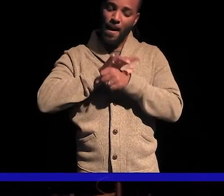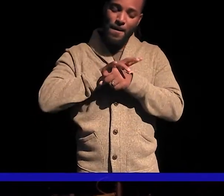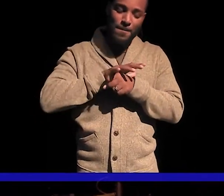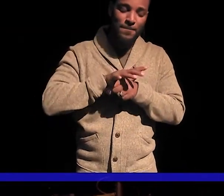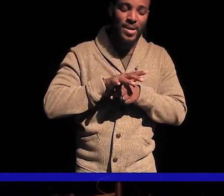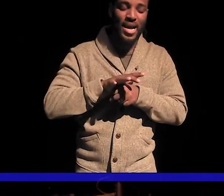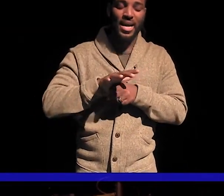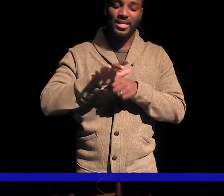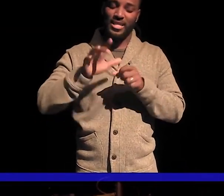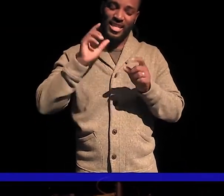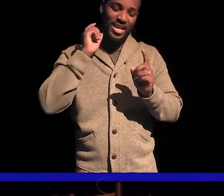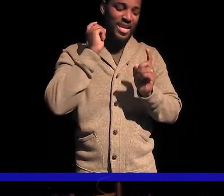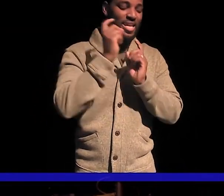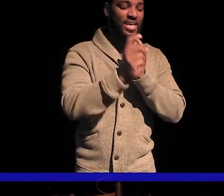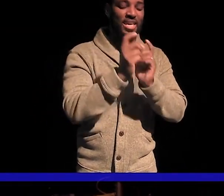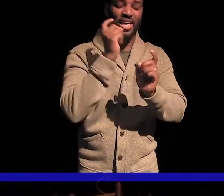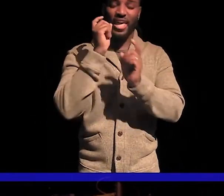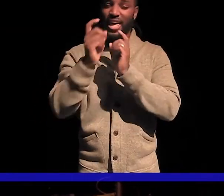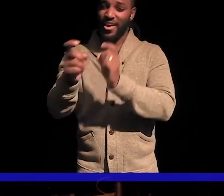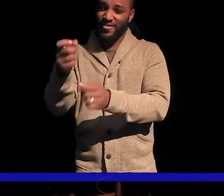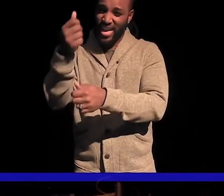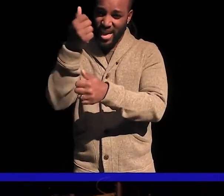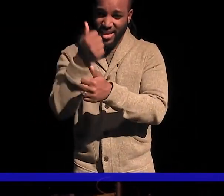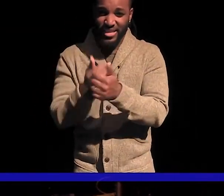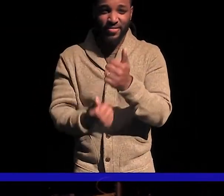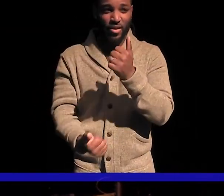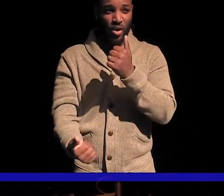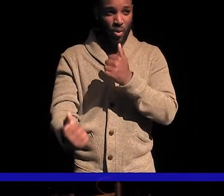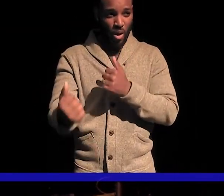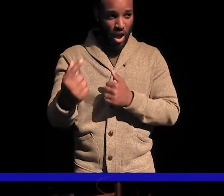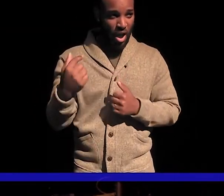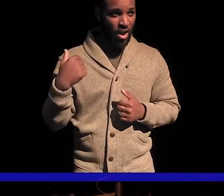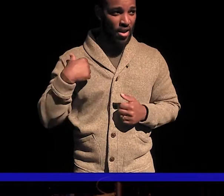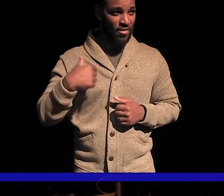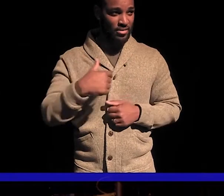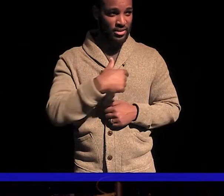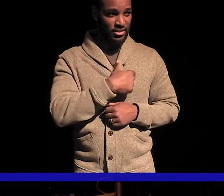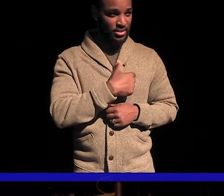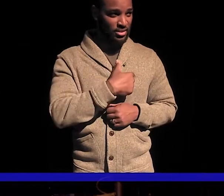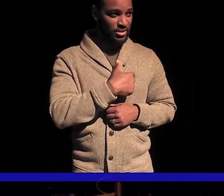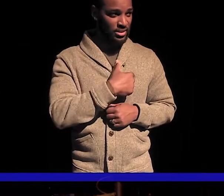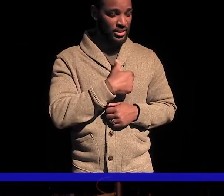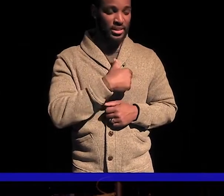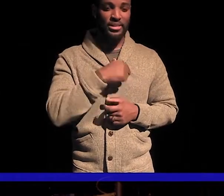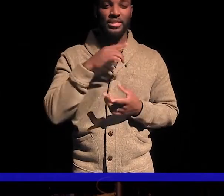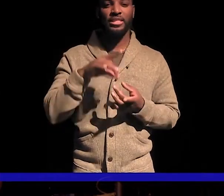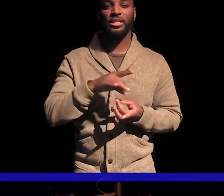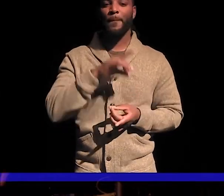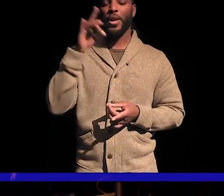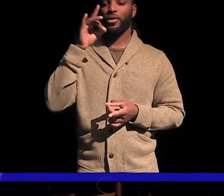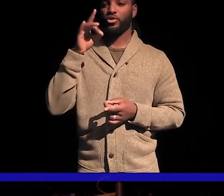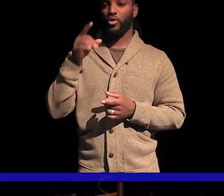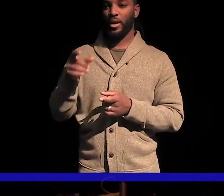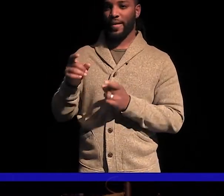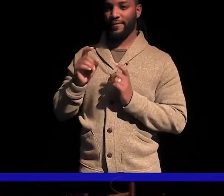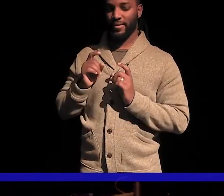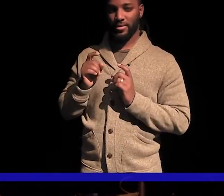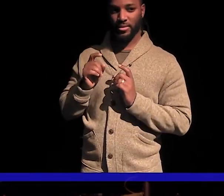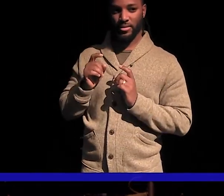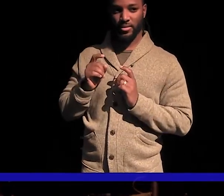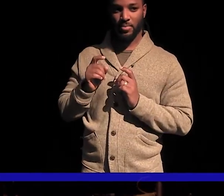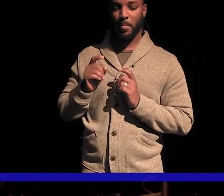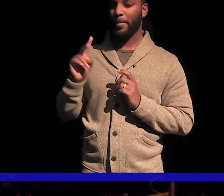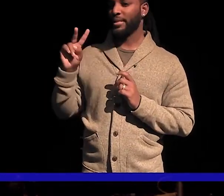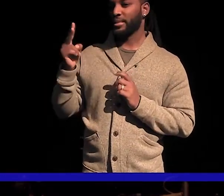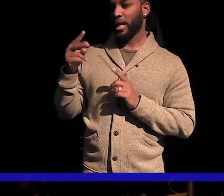abundantly given each and every one of us spiritual gifts. My second